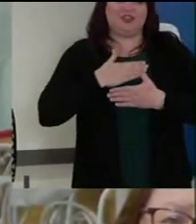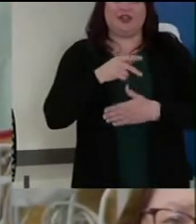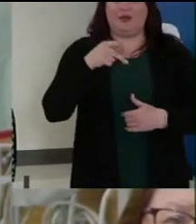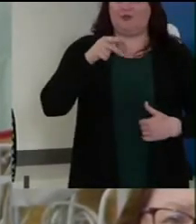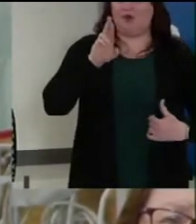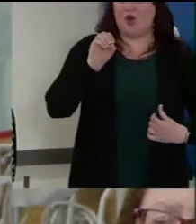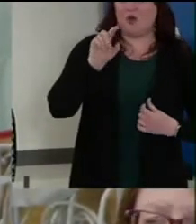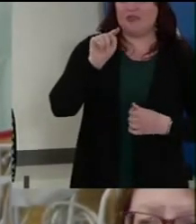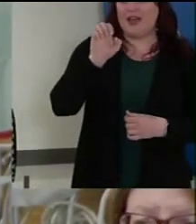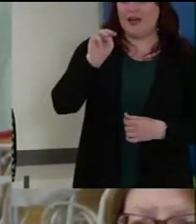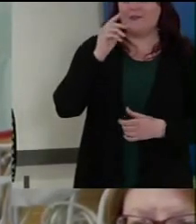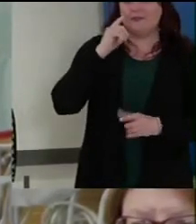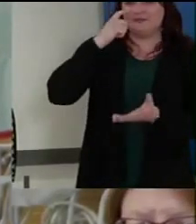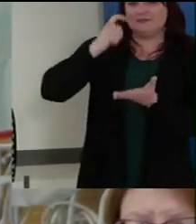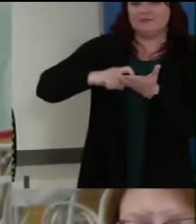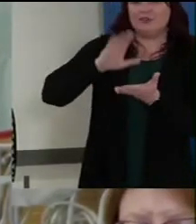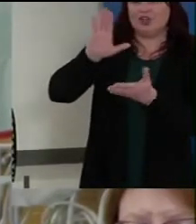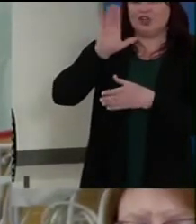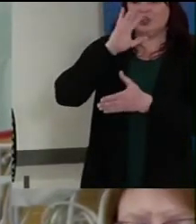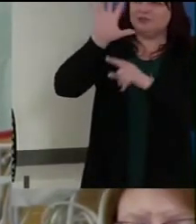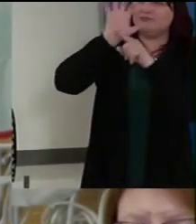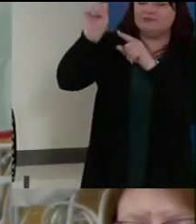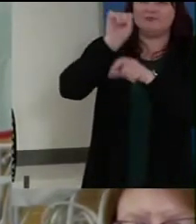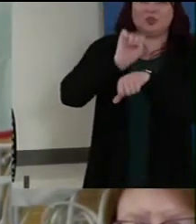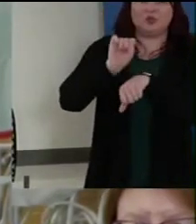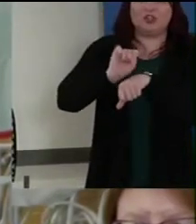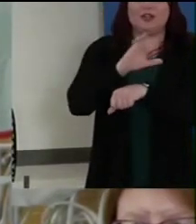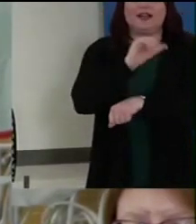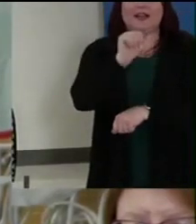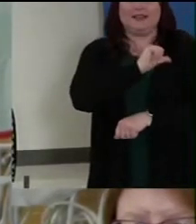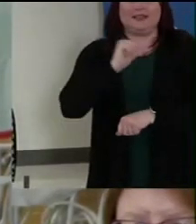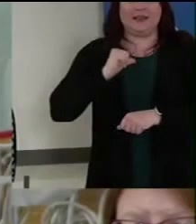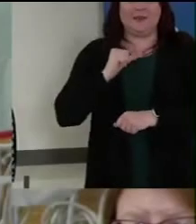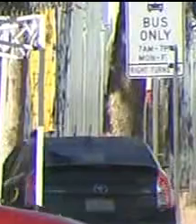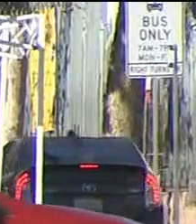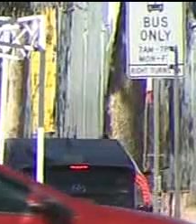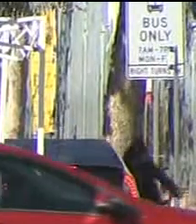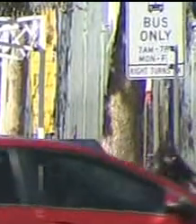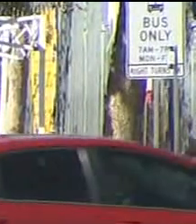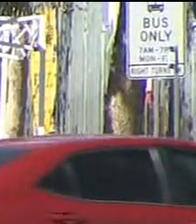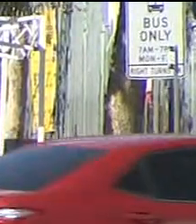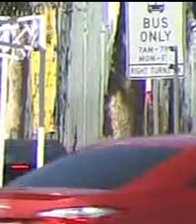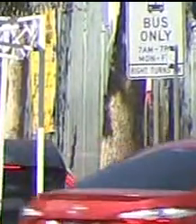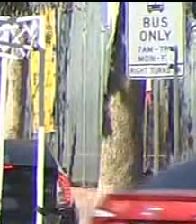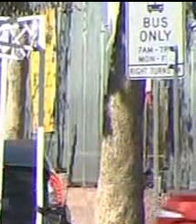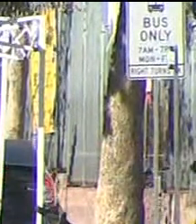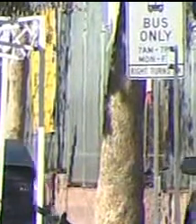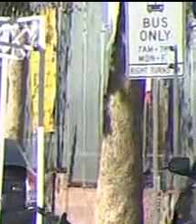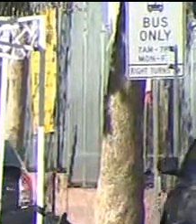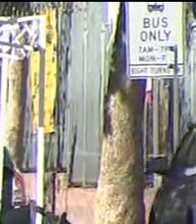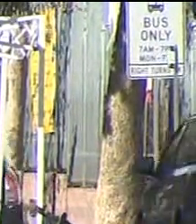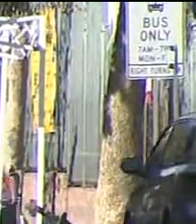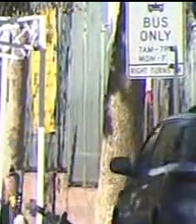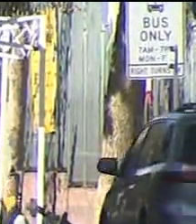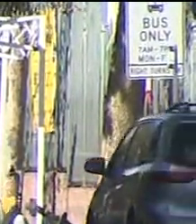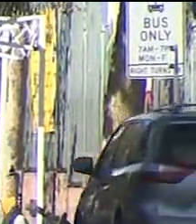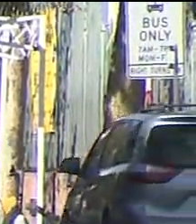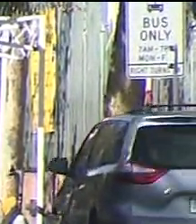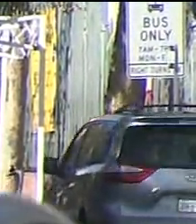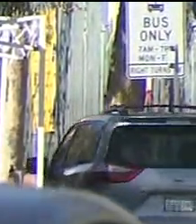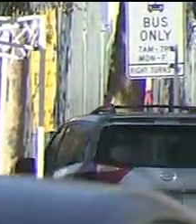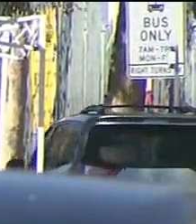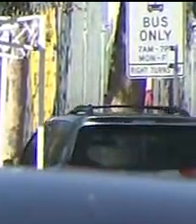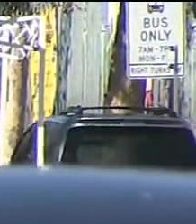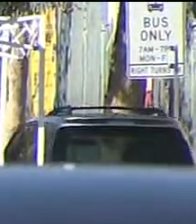It authorizes billions of dollars to build residential treatment facilities, serving up to 12,000 people a year, including veterans.